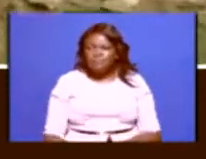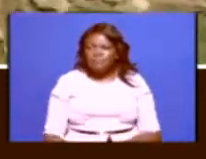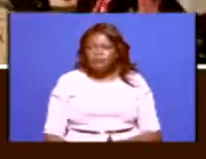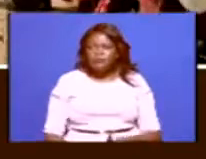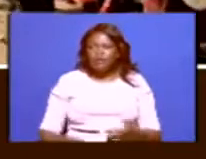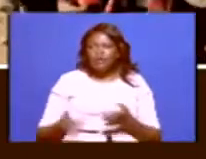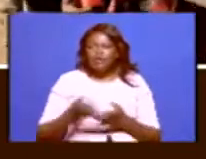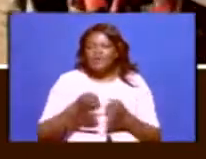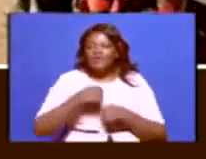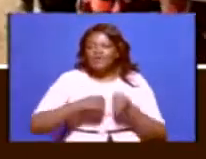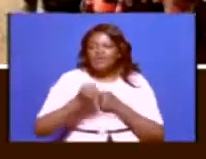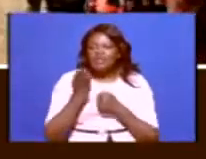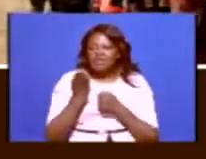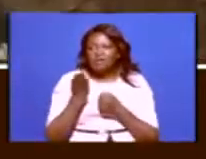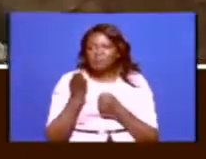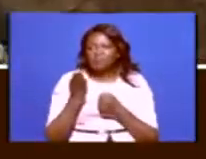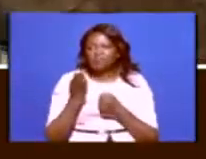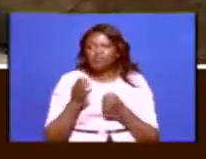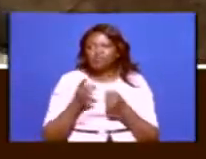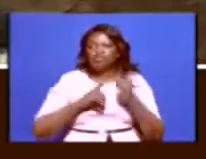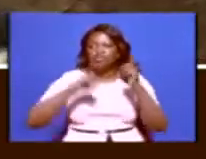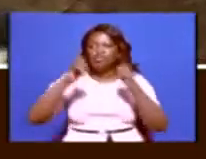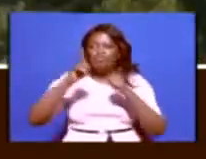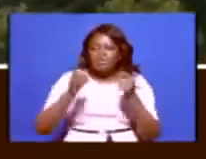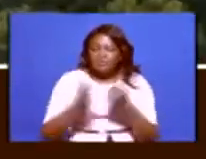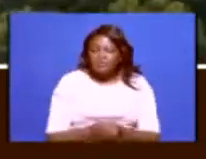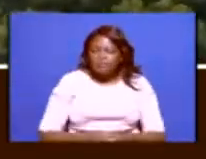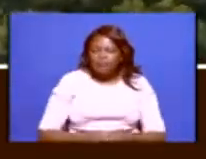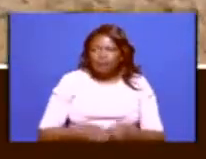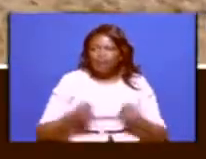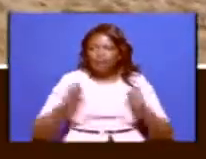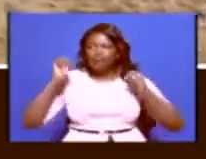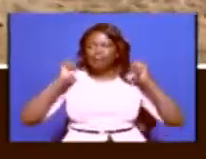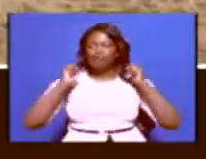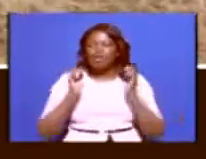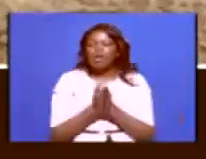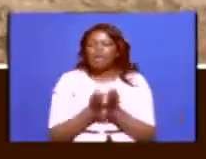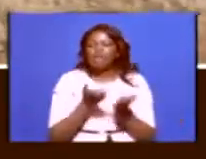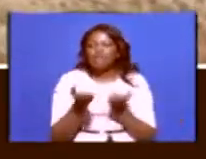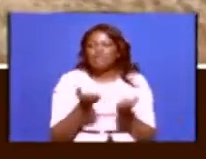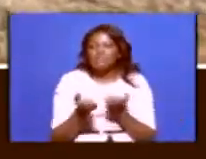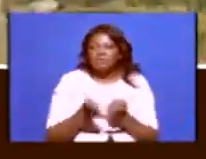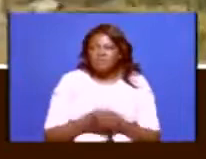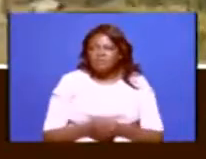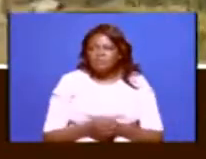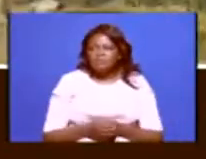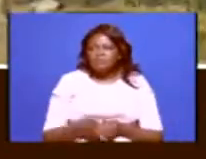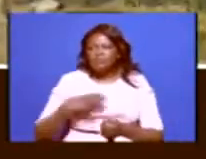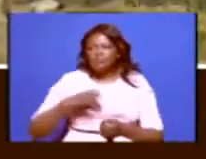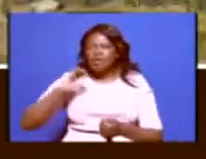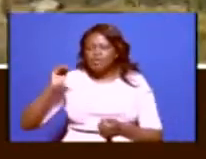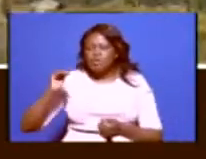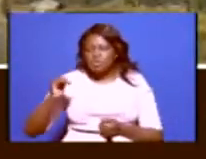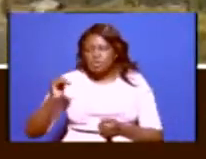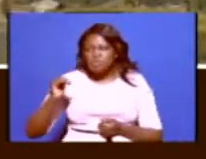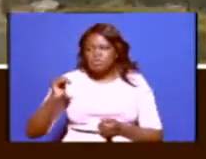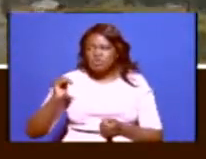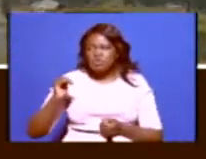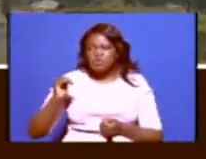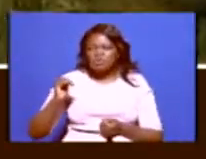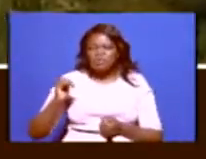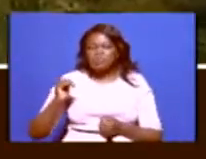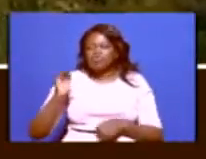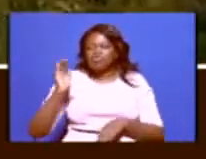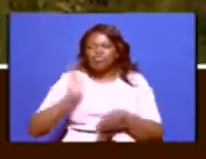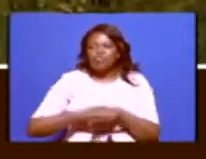activities in the county are tourism, pastoralism, and commercial businesses. Samburu County is a paradise for travelers